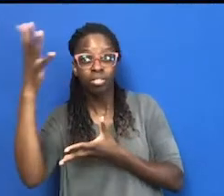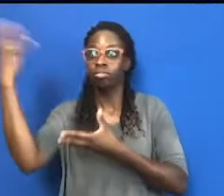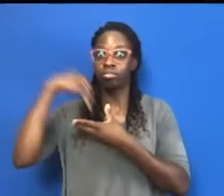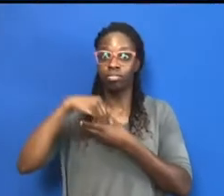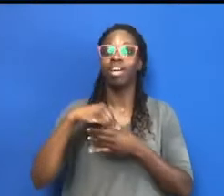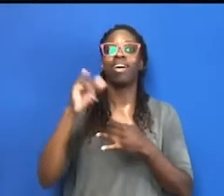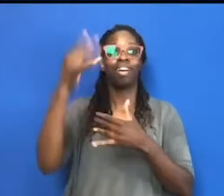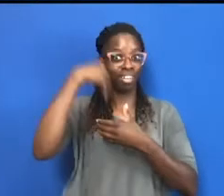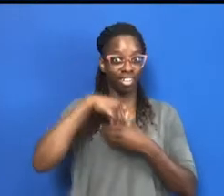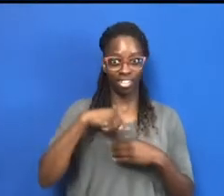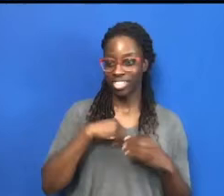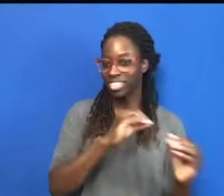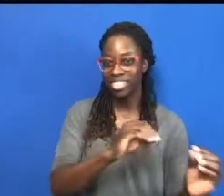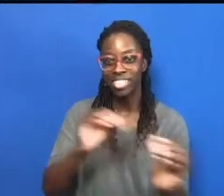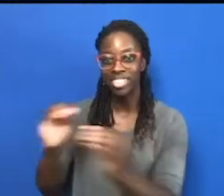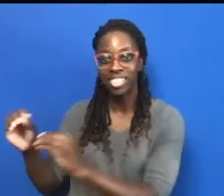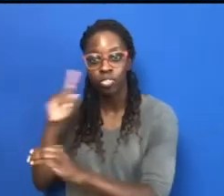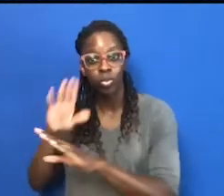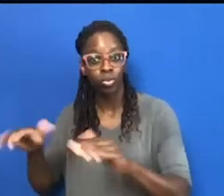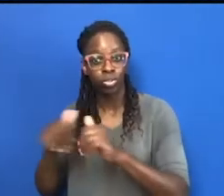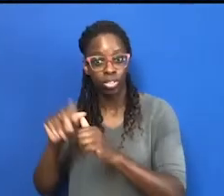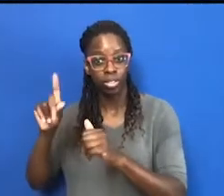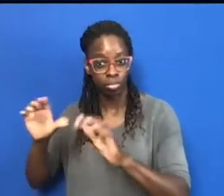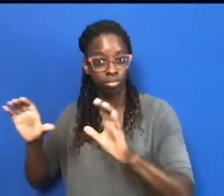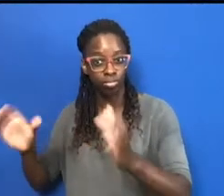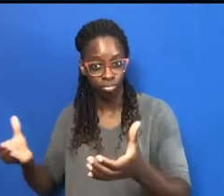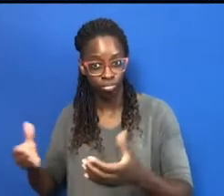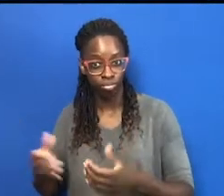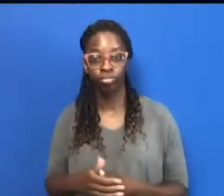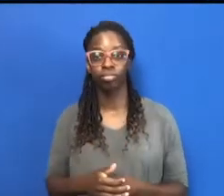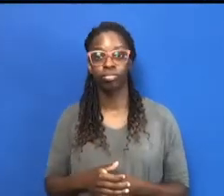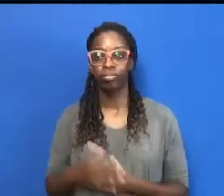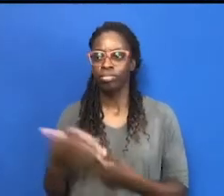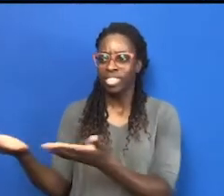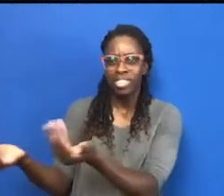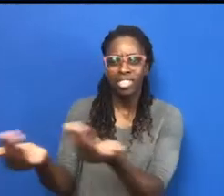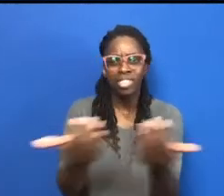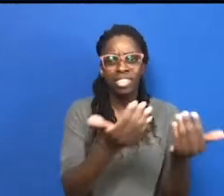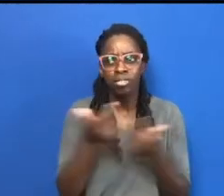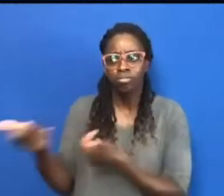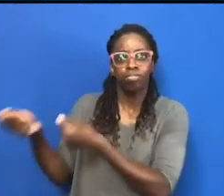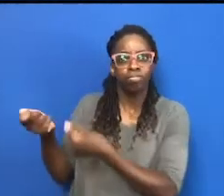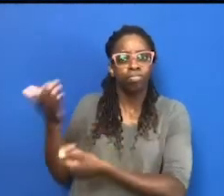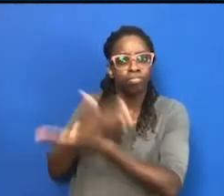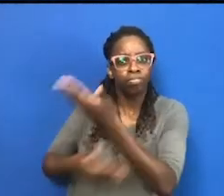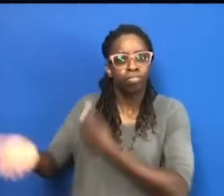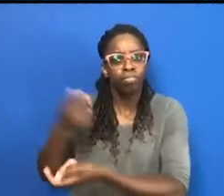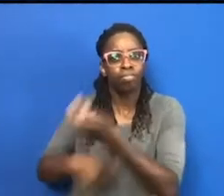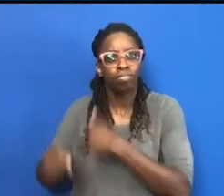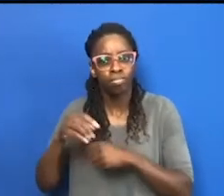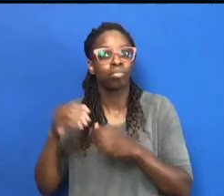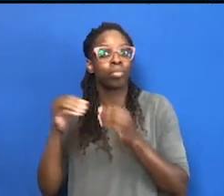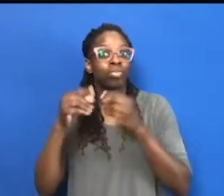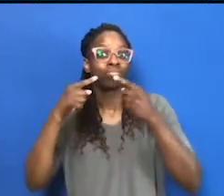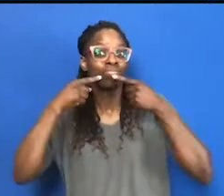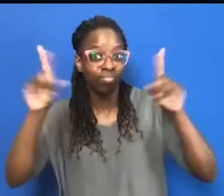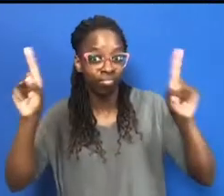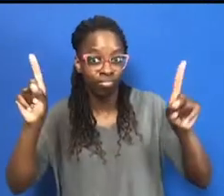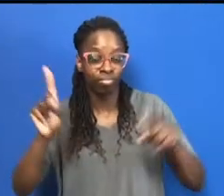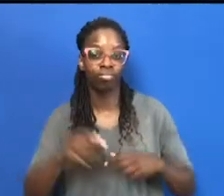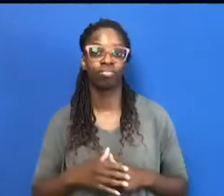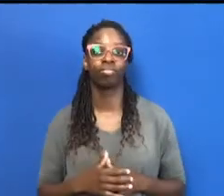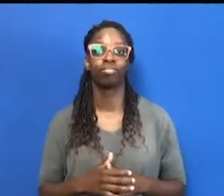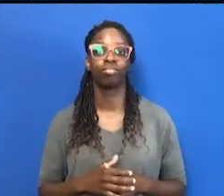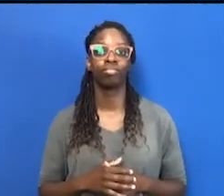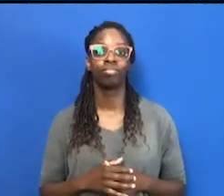used to scale up the learning trajectories. So why learning trajectories? Once again, you could see